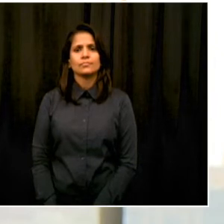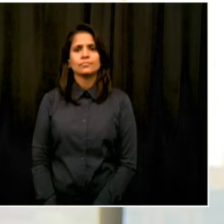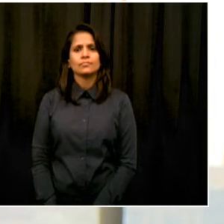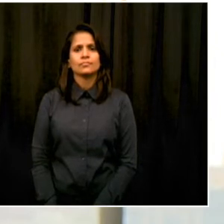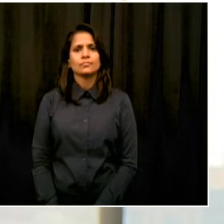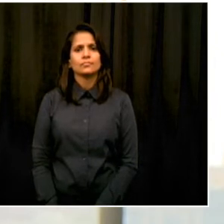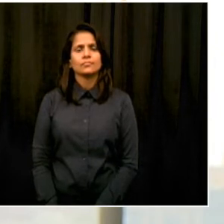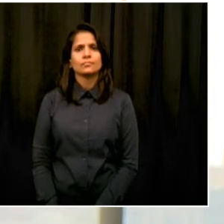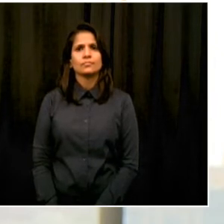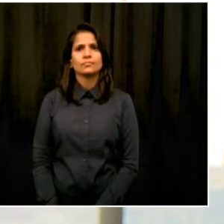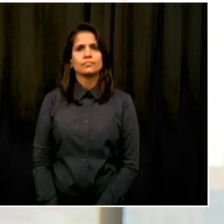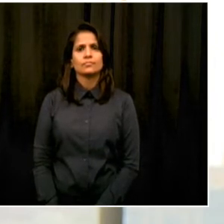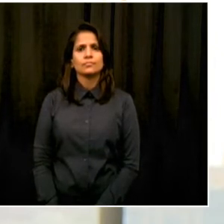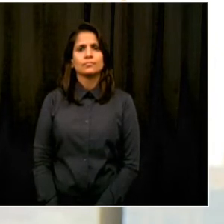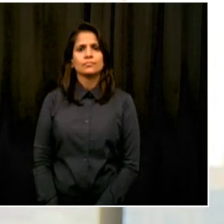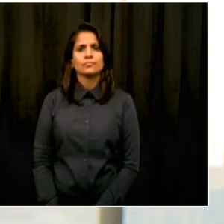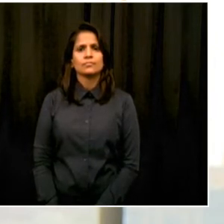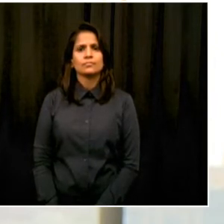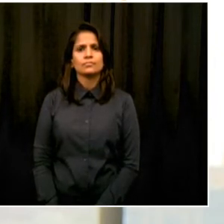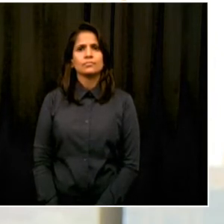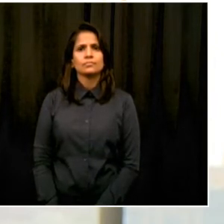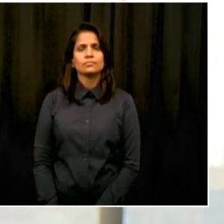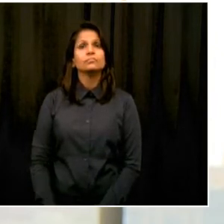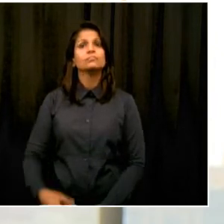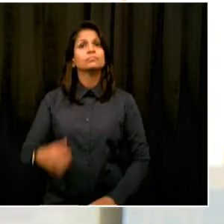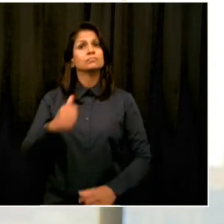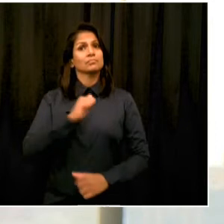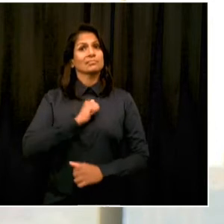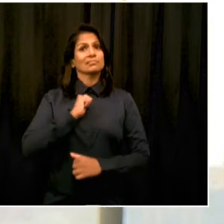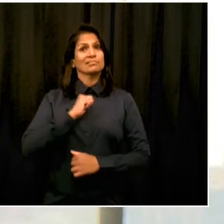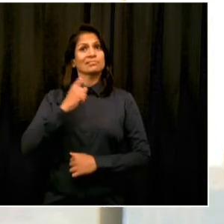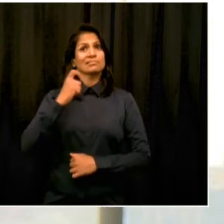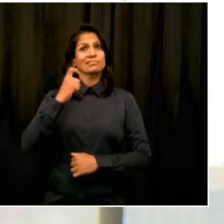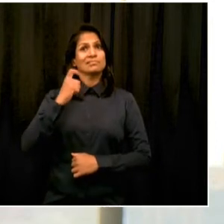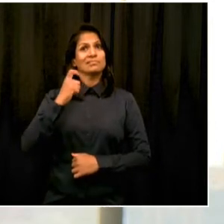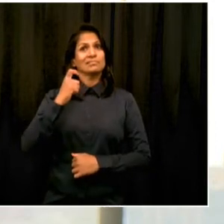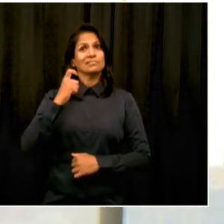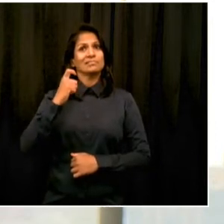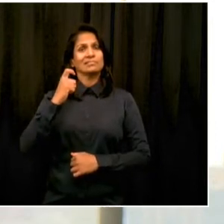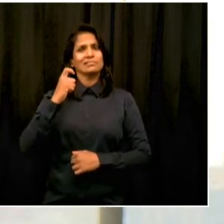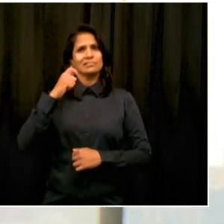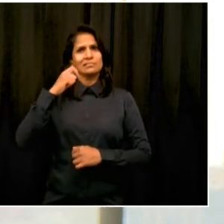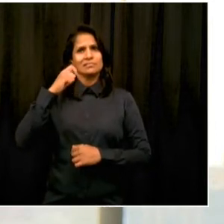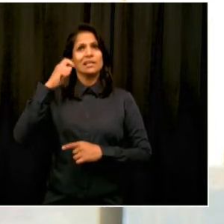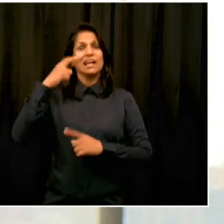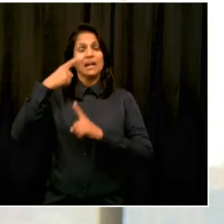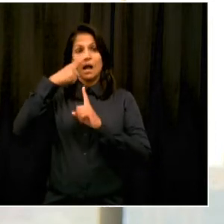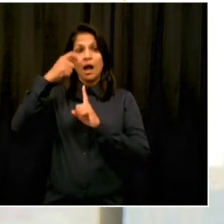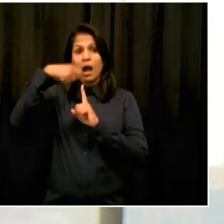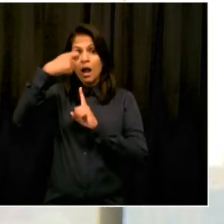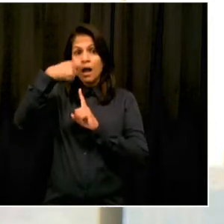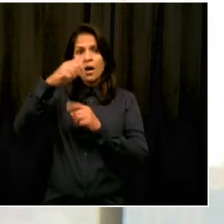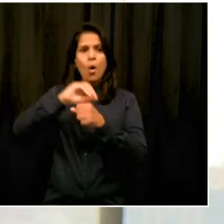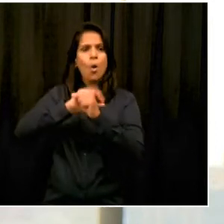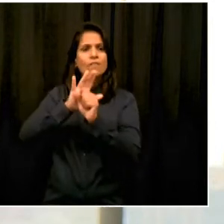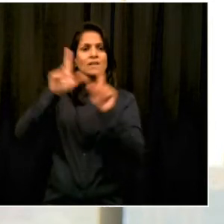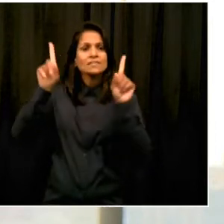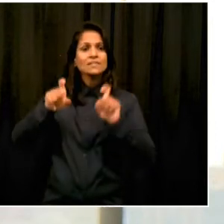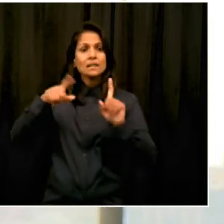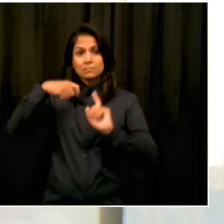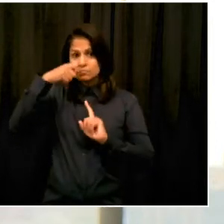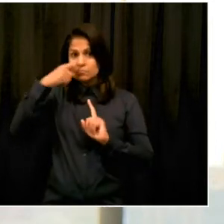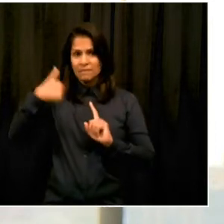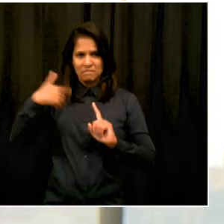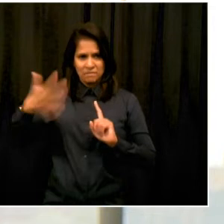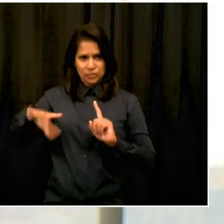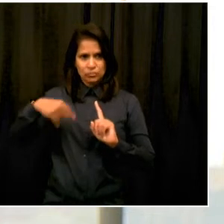CityMD. It took 4 days to get the test back, which I was kind of surprised that it took at only 4 days. But if you could just compare what the